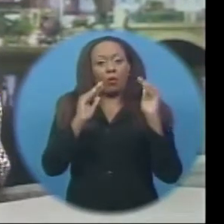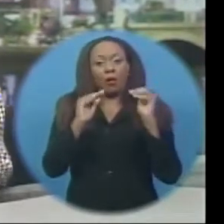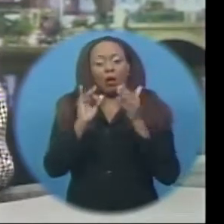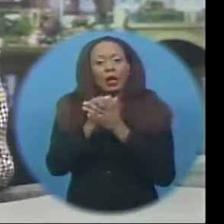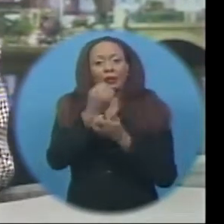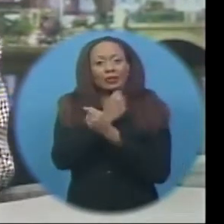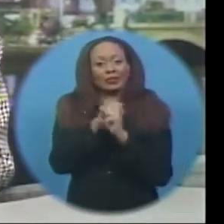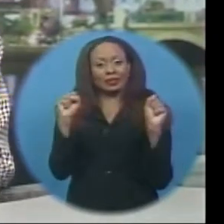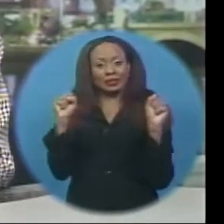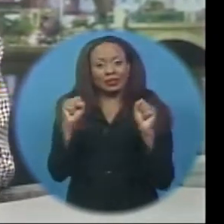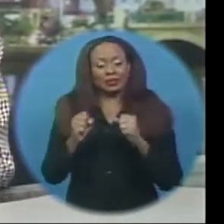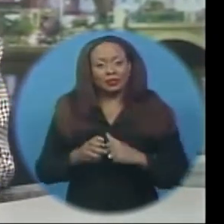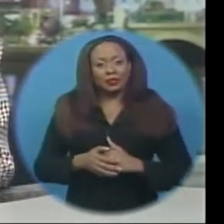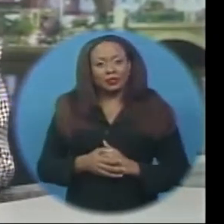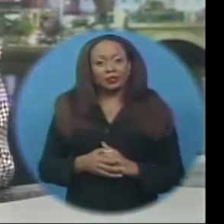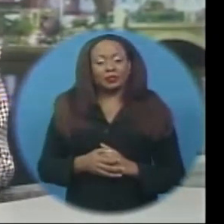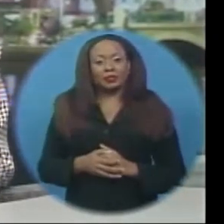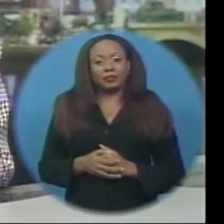weather safely.